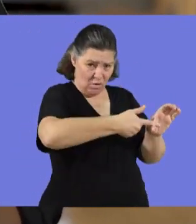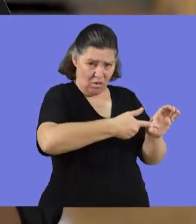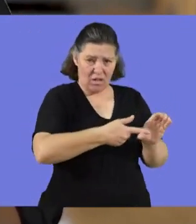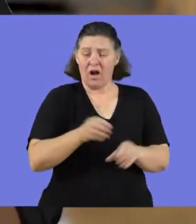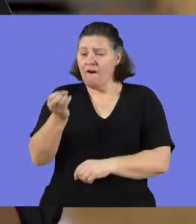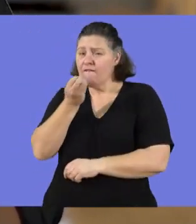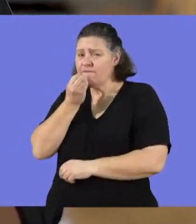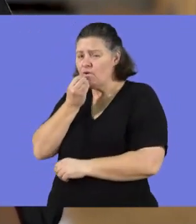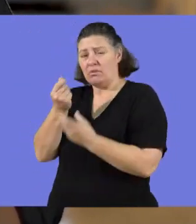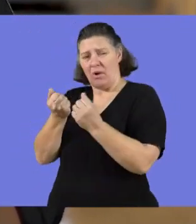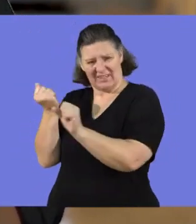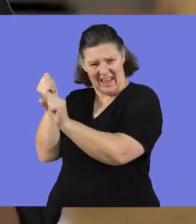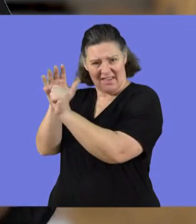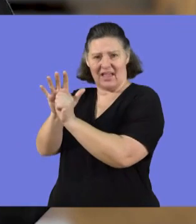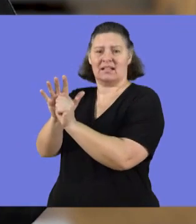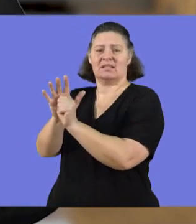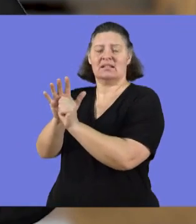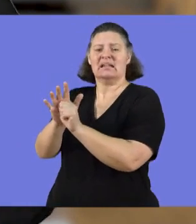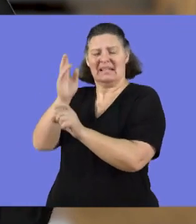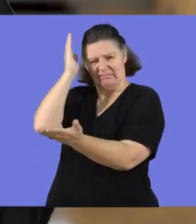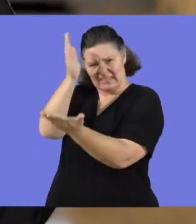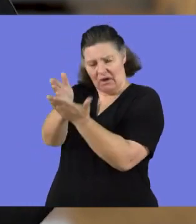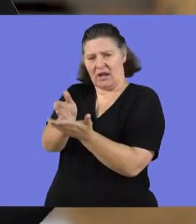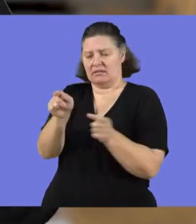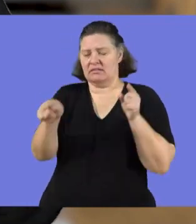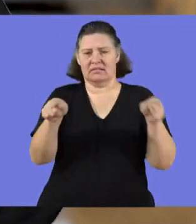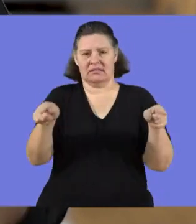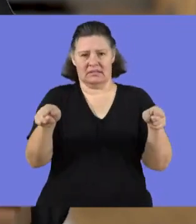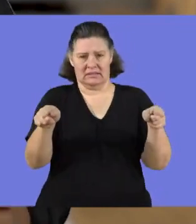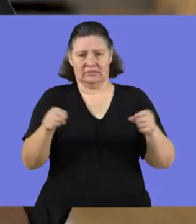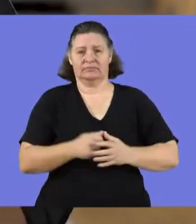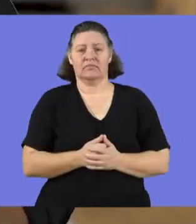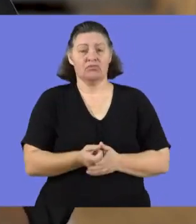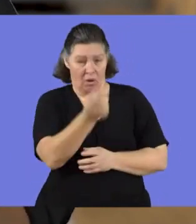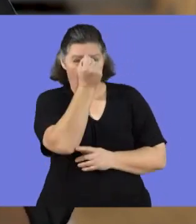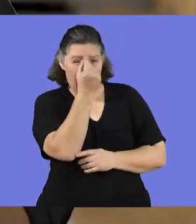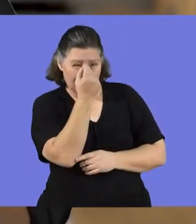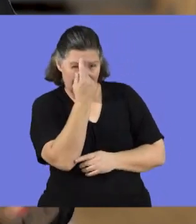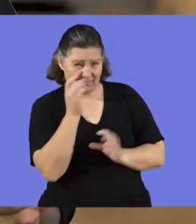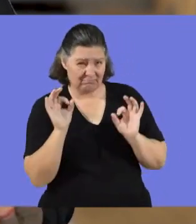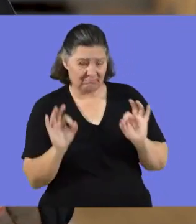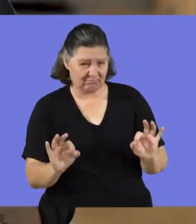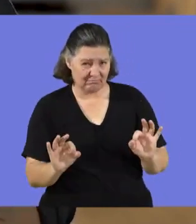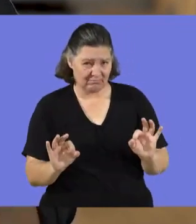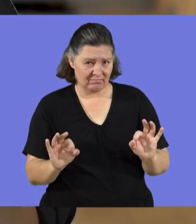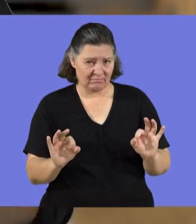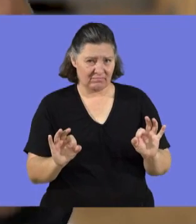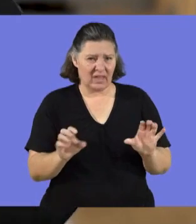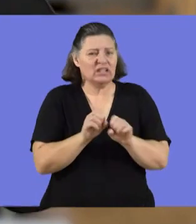food directly. Therefore, we are dealing with proportions. I hope you are